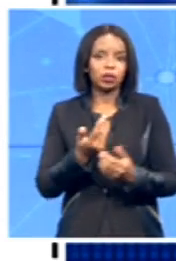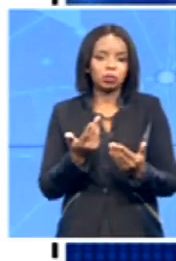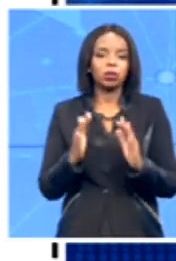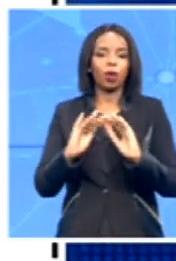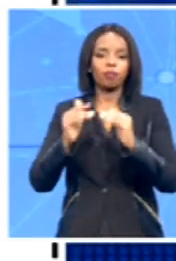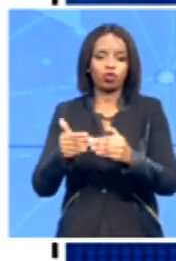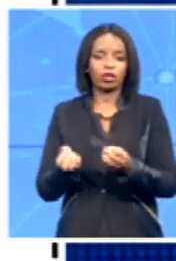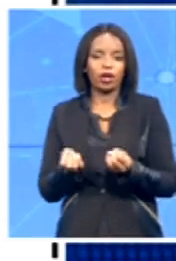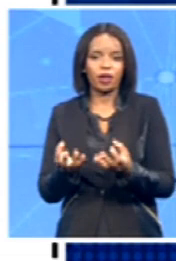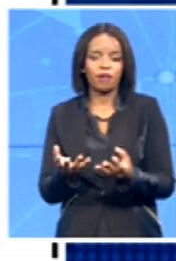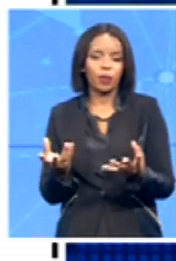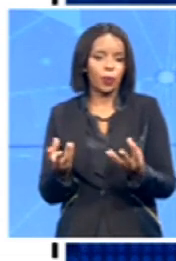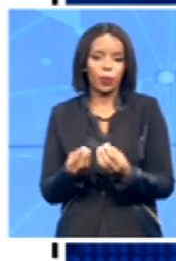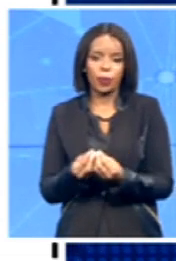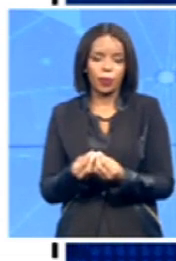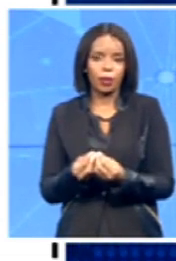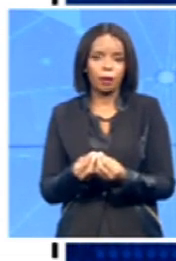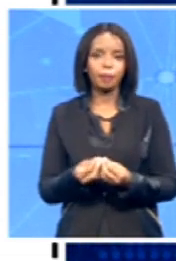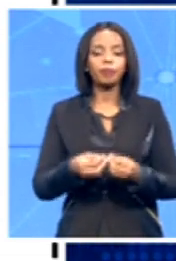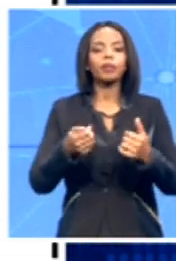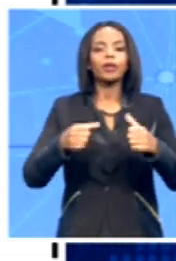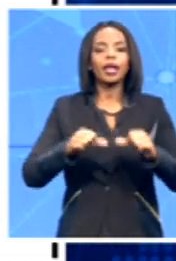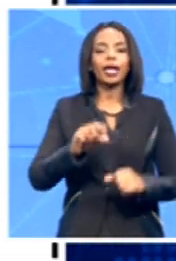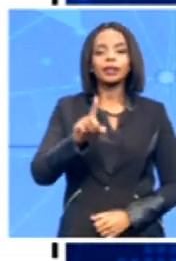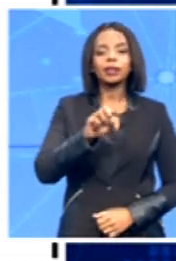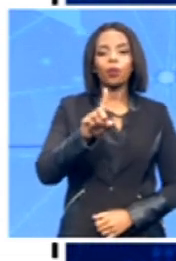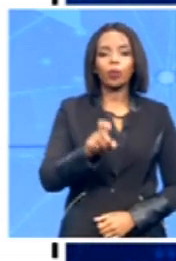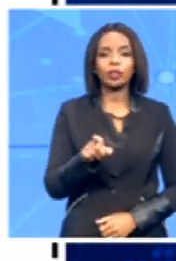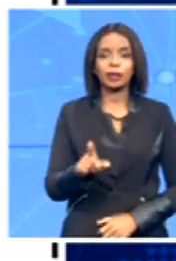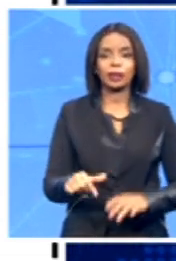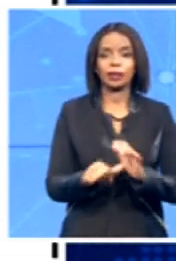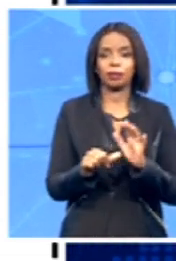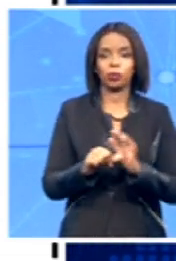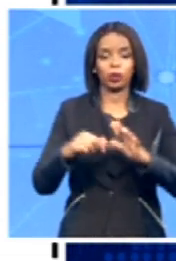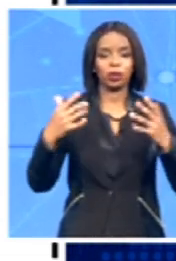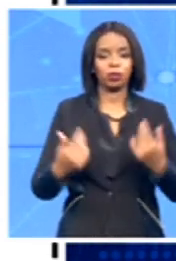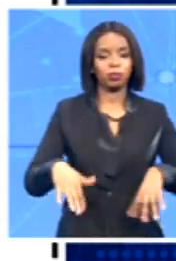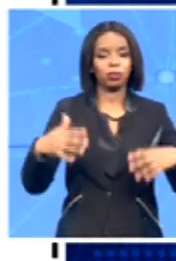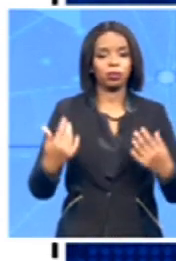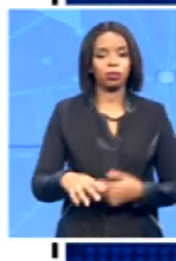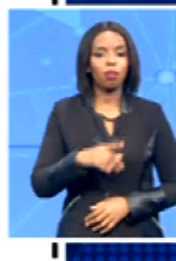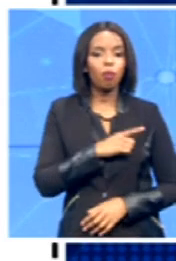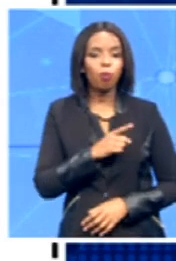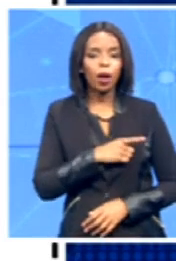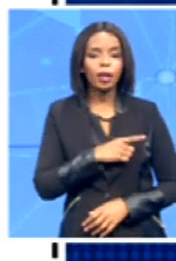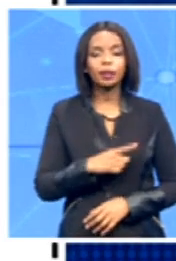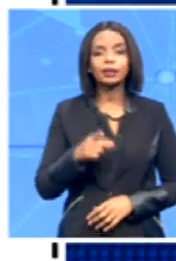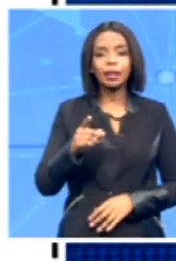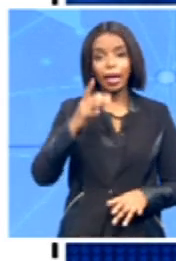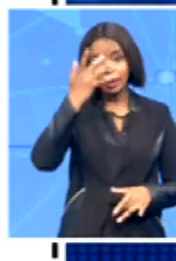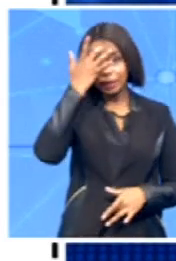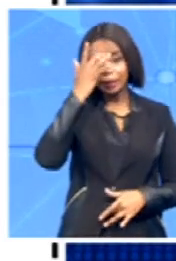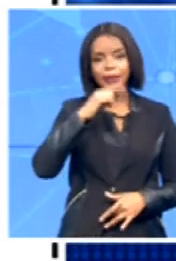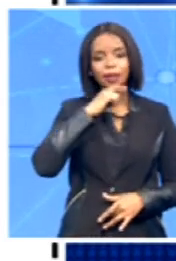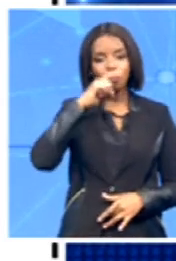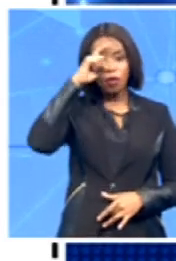next question we ask is a very important question for us. Has the disease profile of COVID-19 changed between waves for those